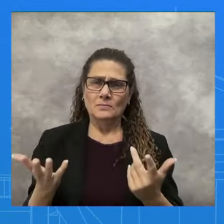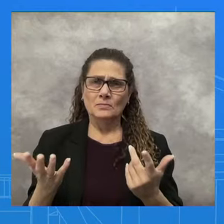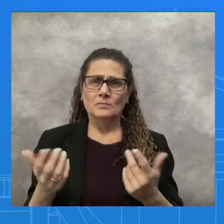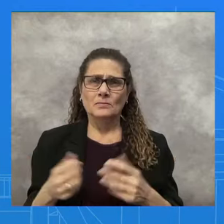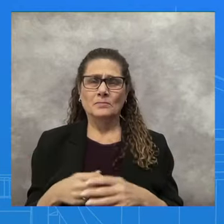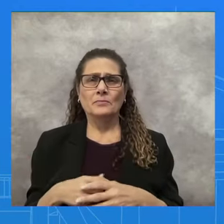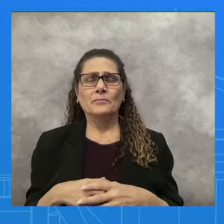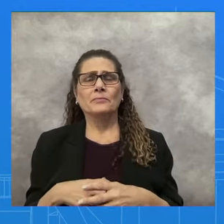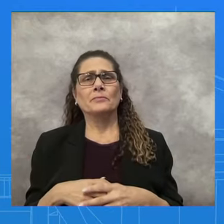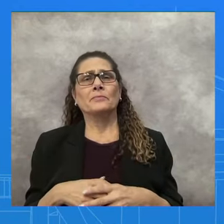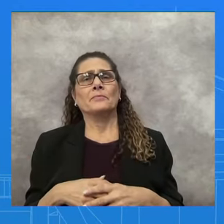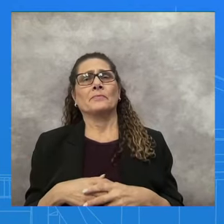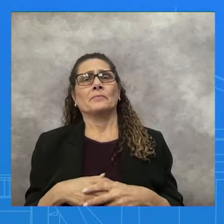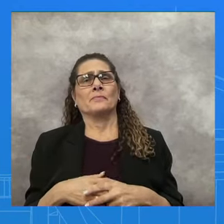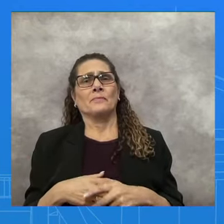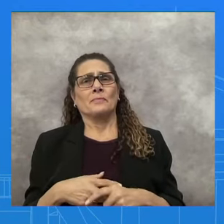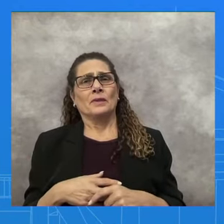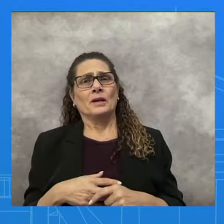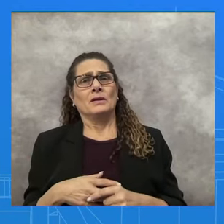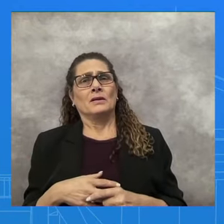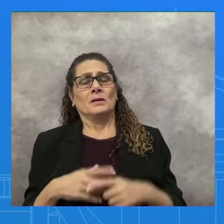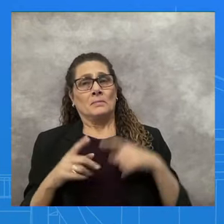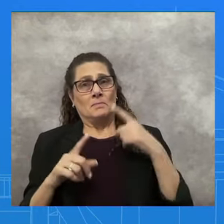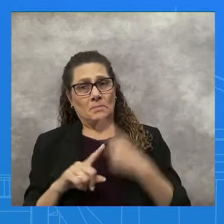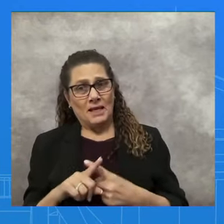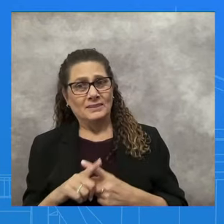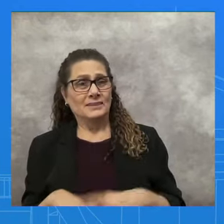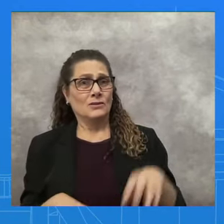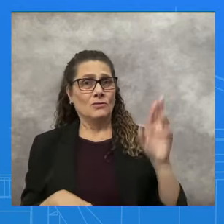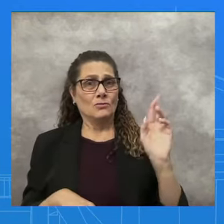the first anti-gun violence law